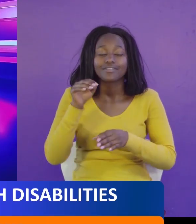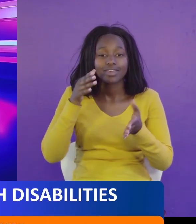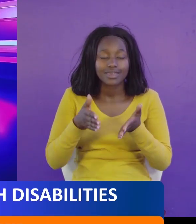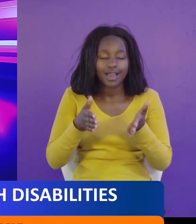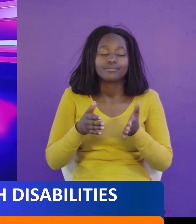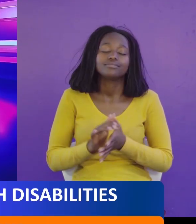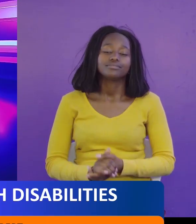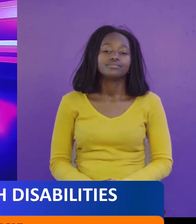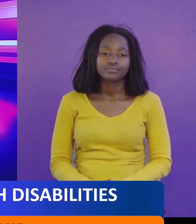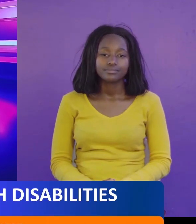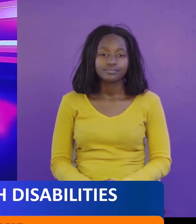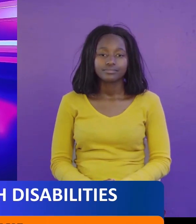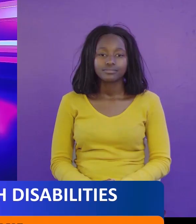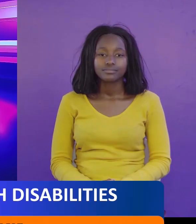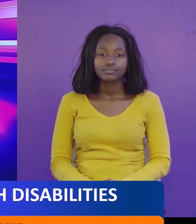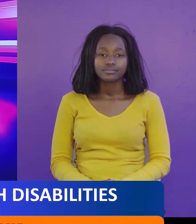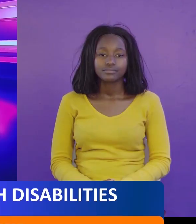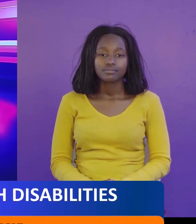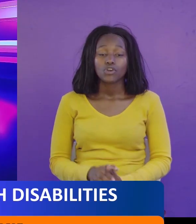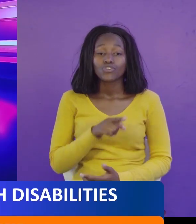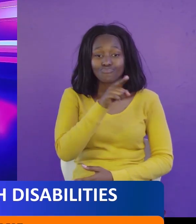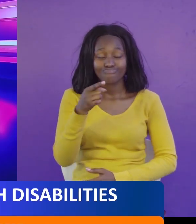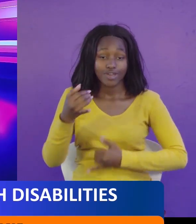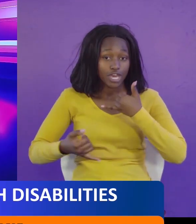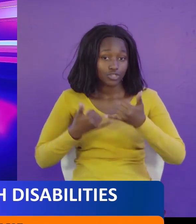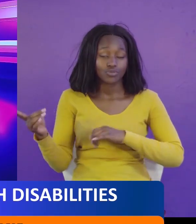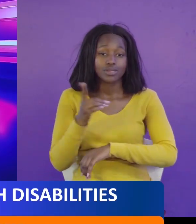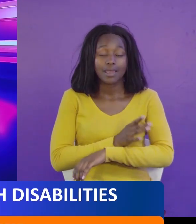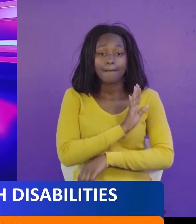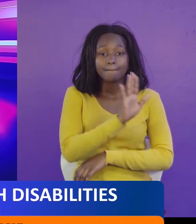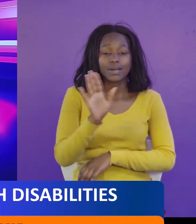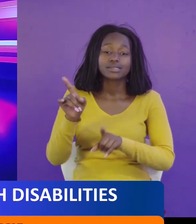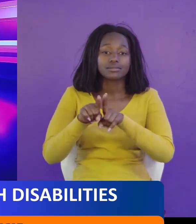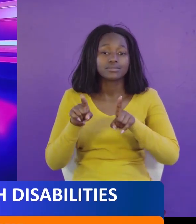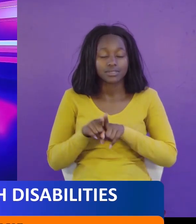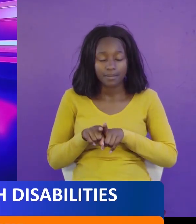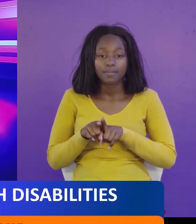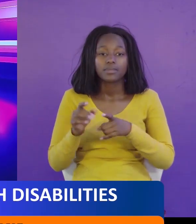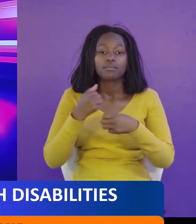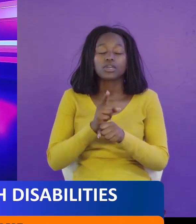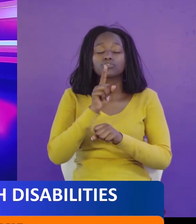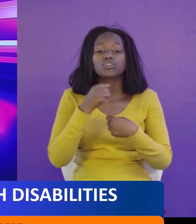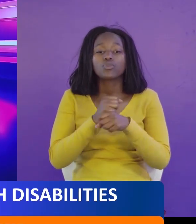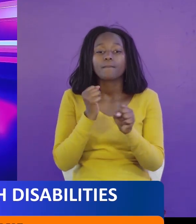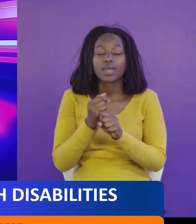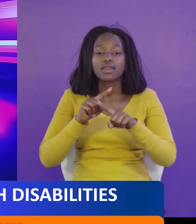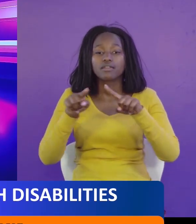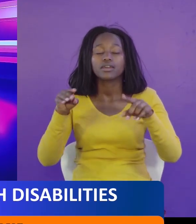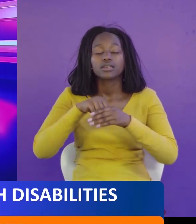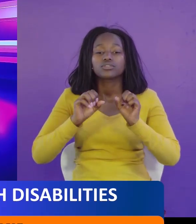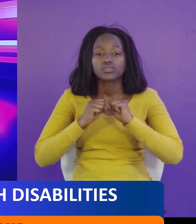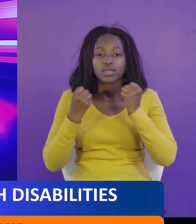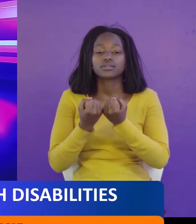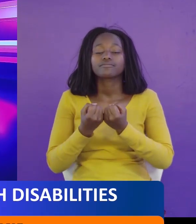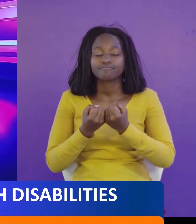Science TV Kenya. Now, have a good day, and be sure to make a difference in society. Cheers.